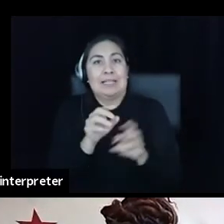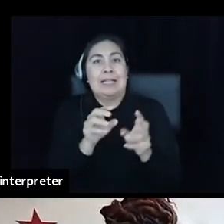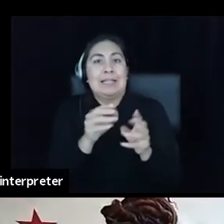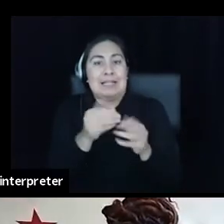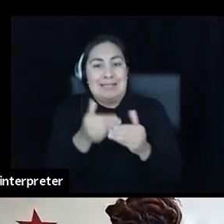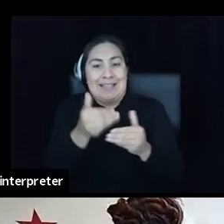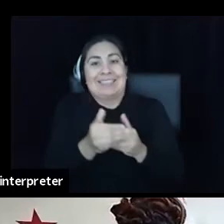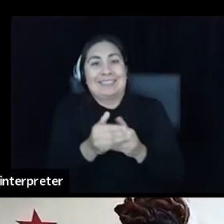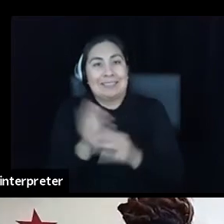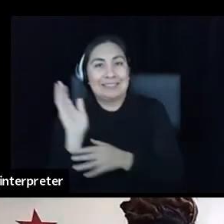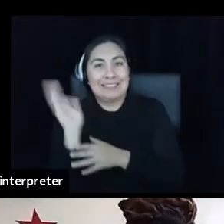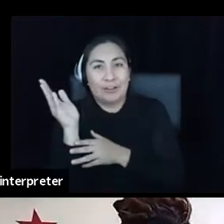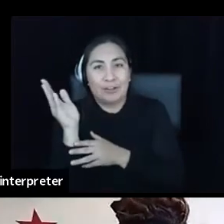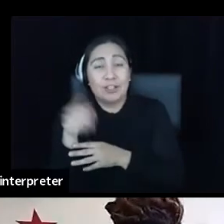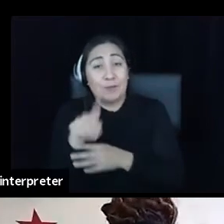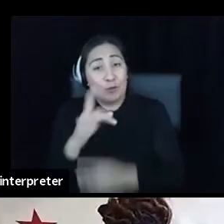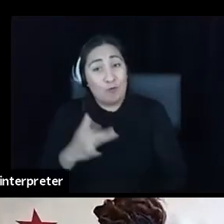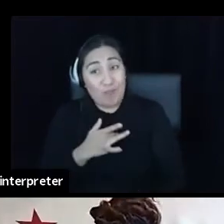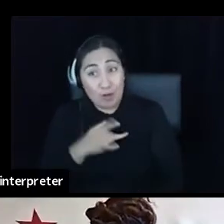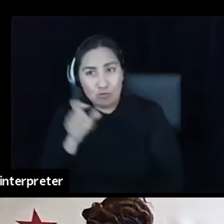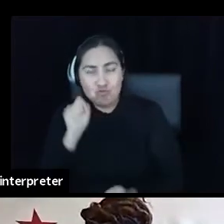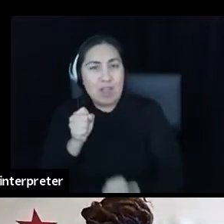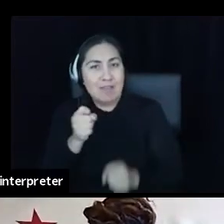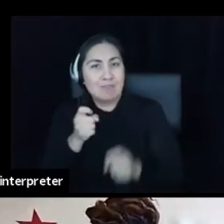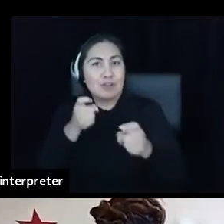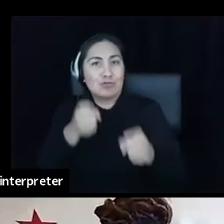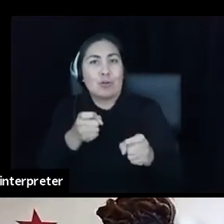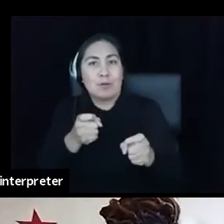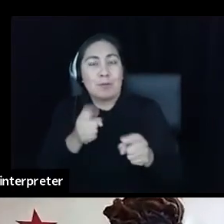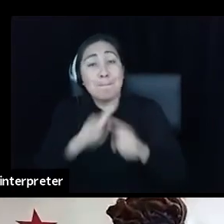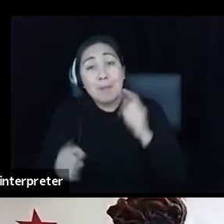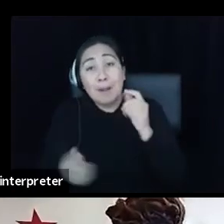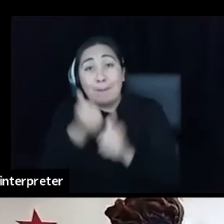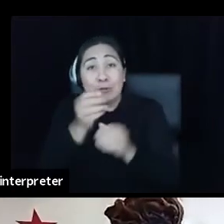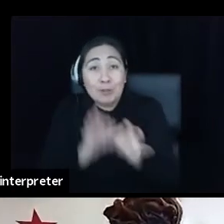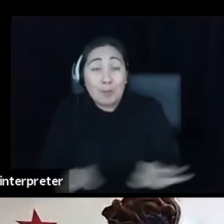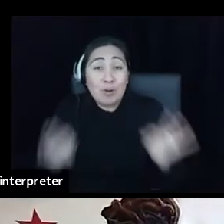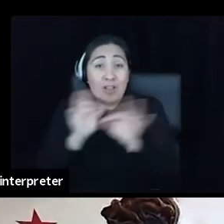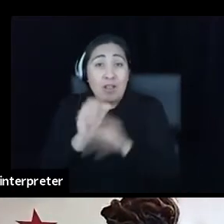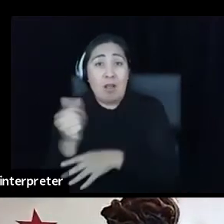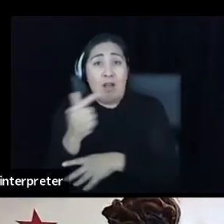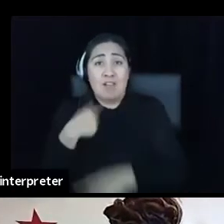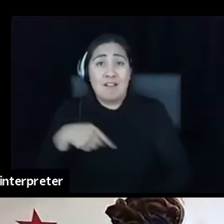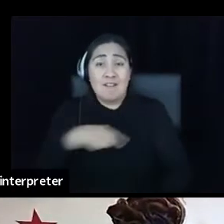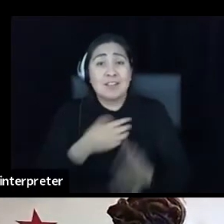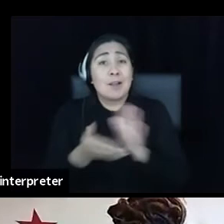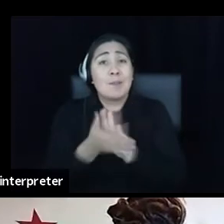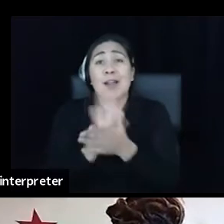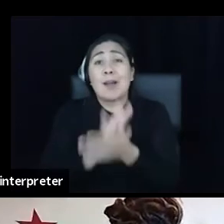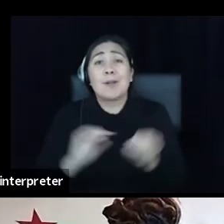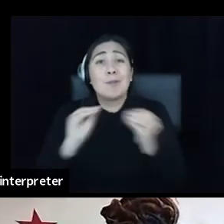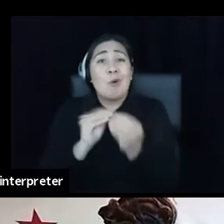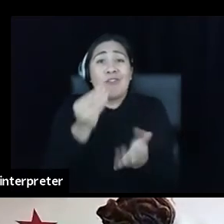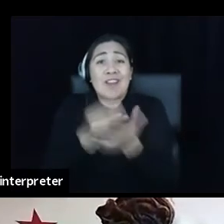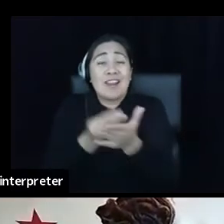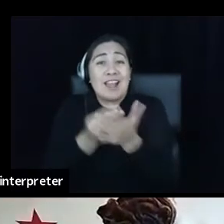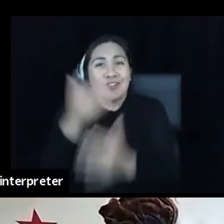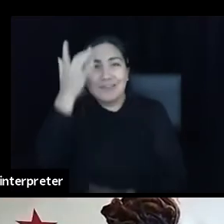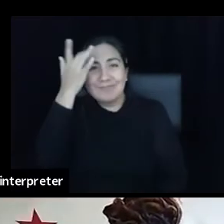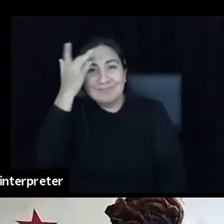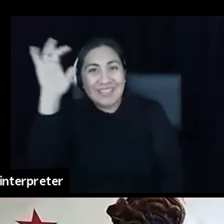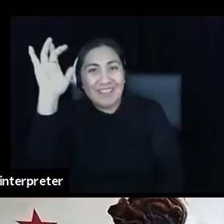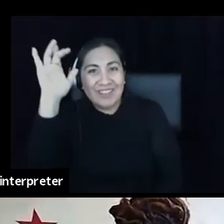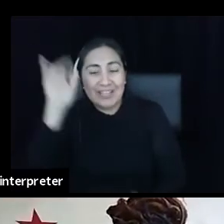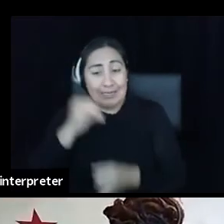that. But most importantly, all of us are becoming more financially savvy. In today's session, we have added to